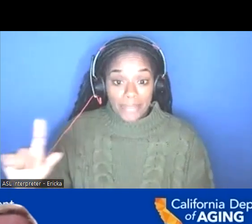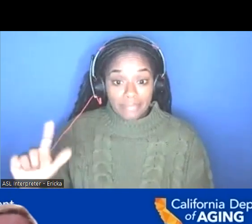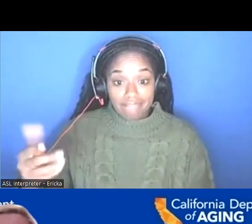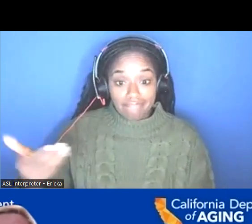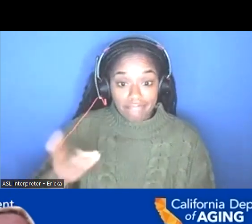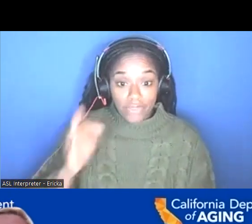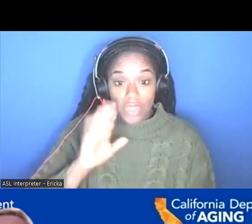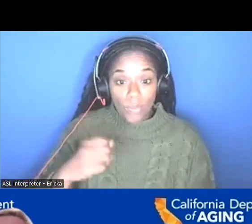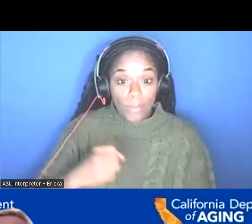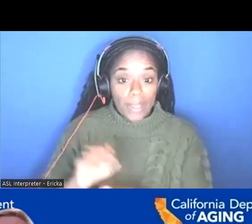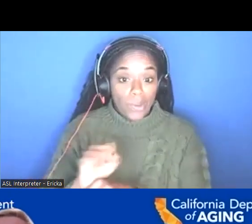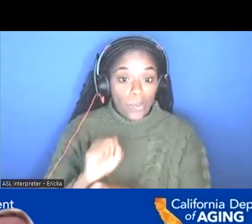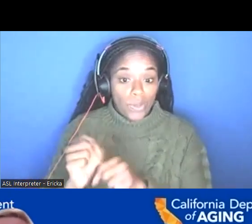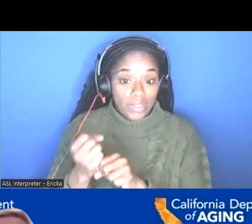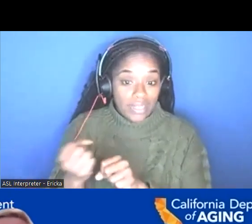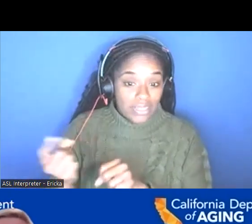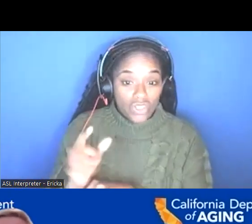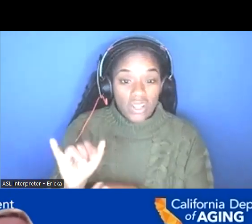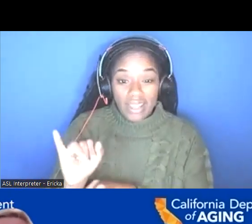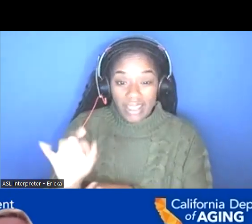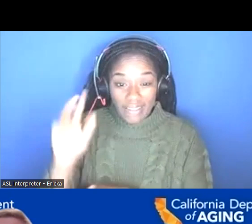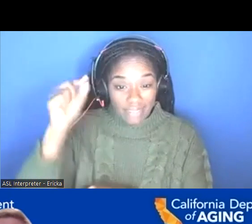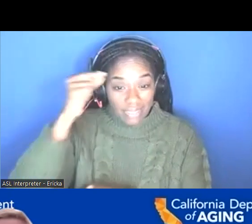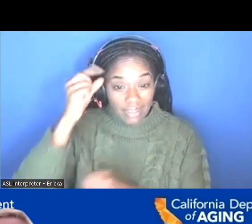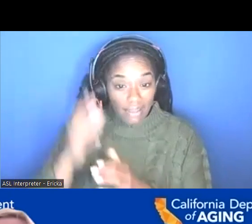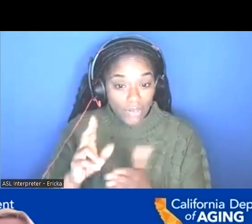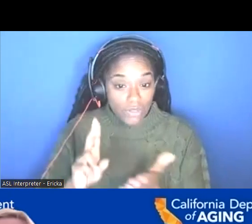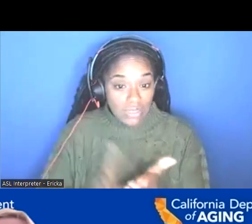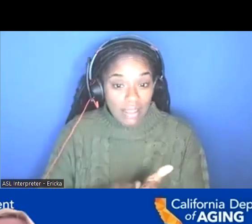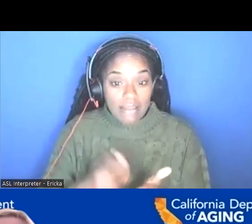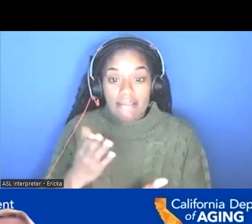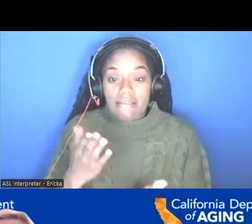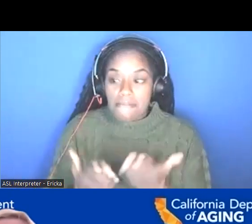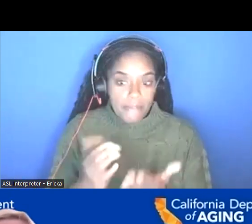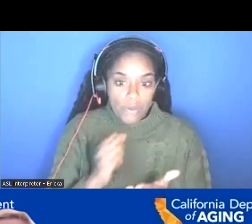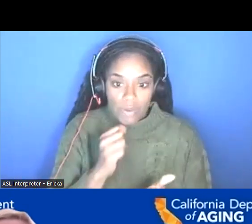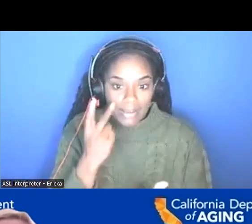generate work next year if signed by the governor, that won't be reflected here.